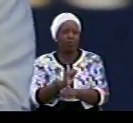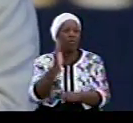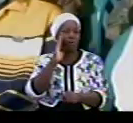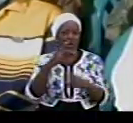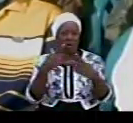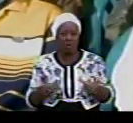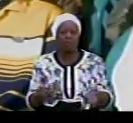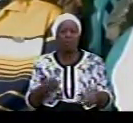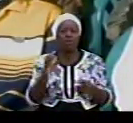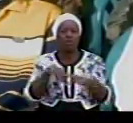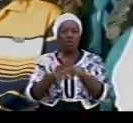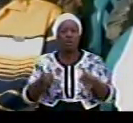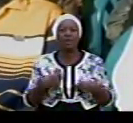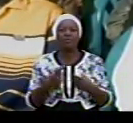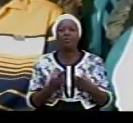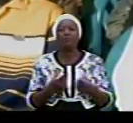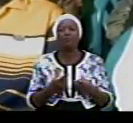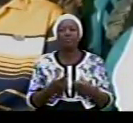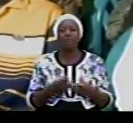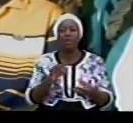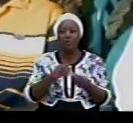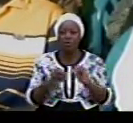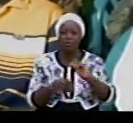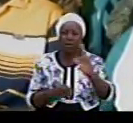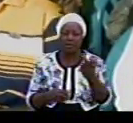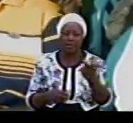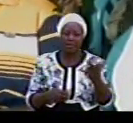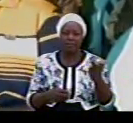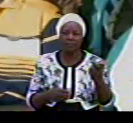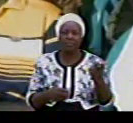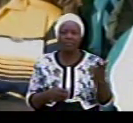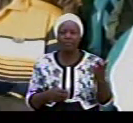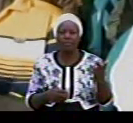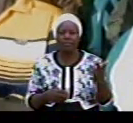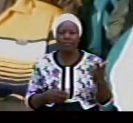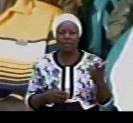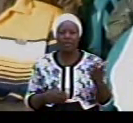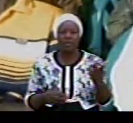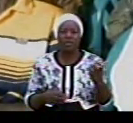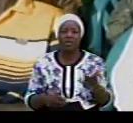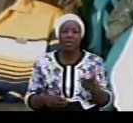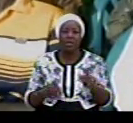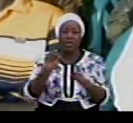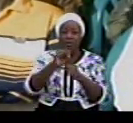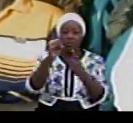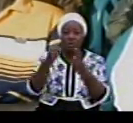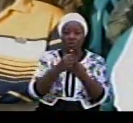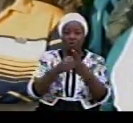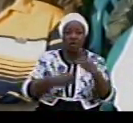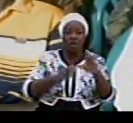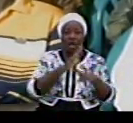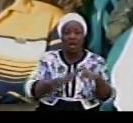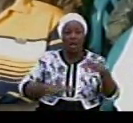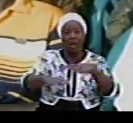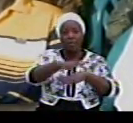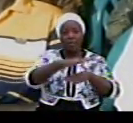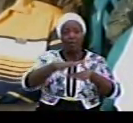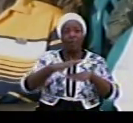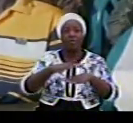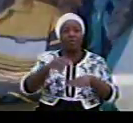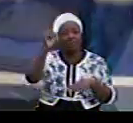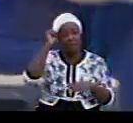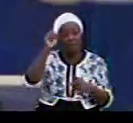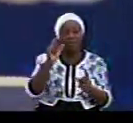you. Number three, situations above his wounds.